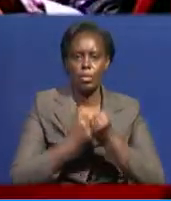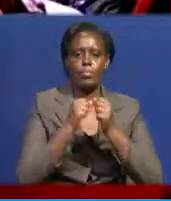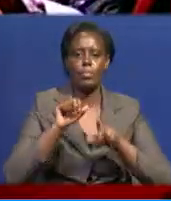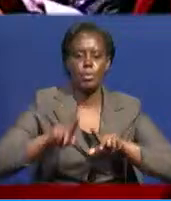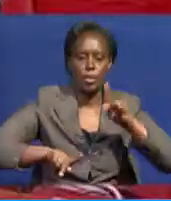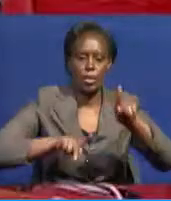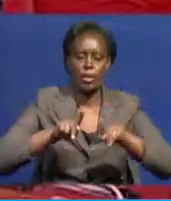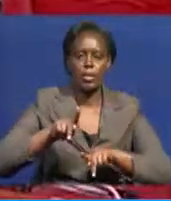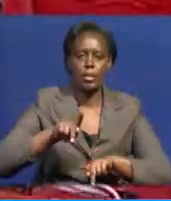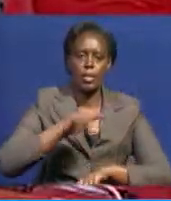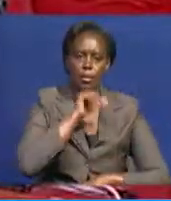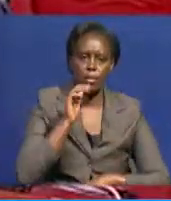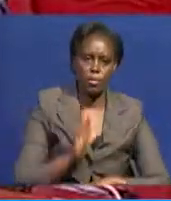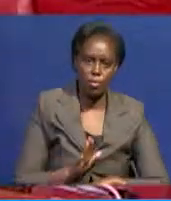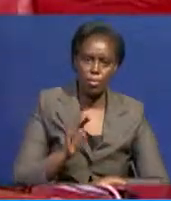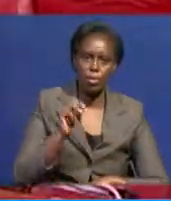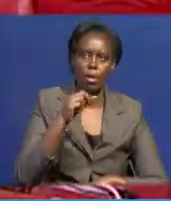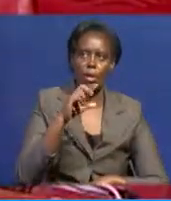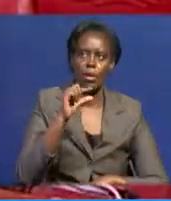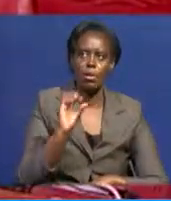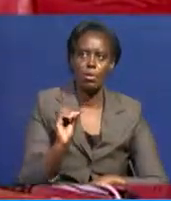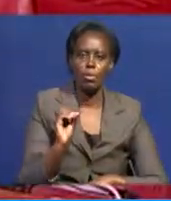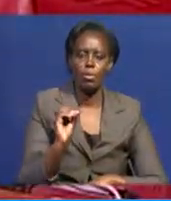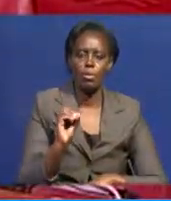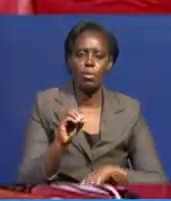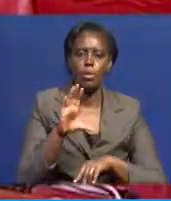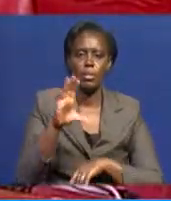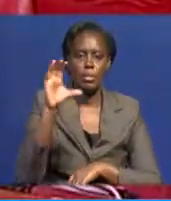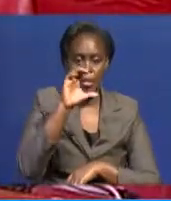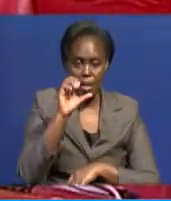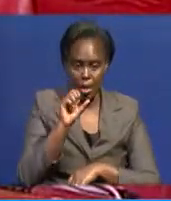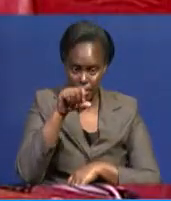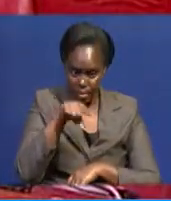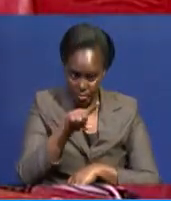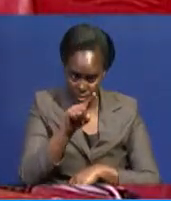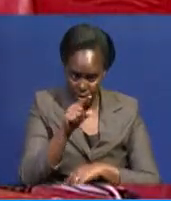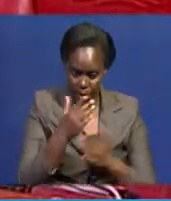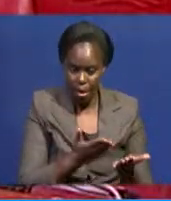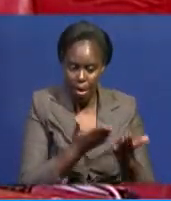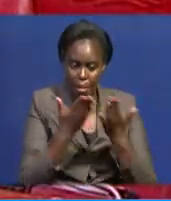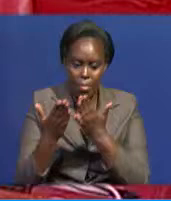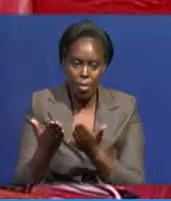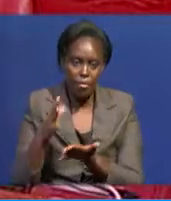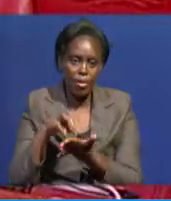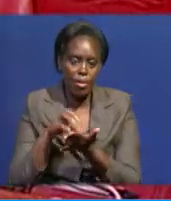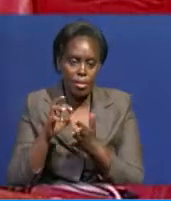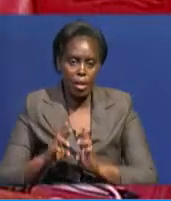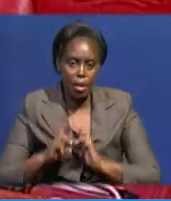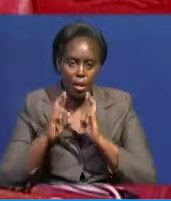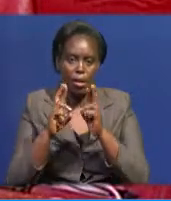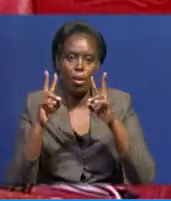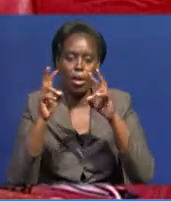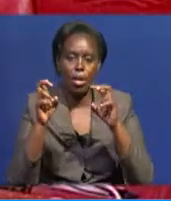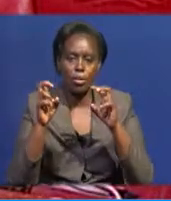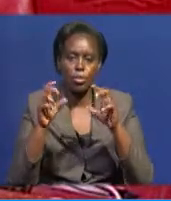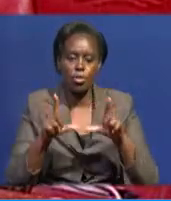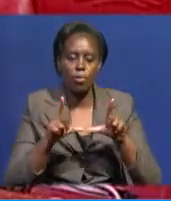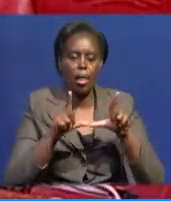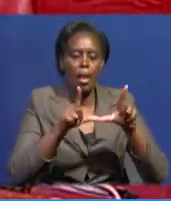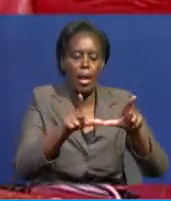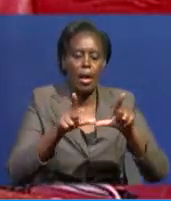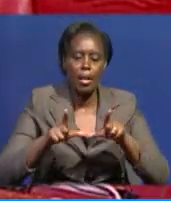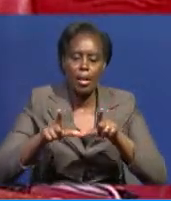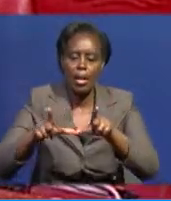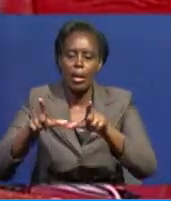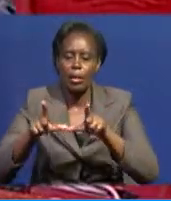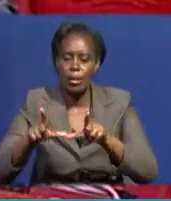Kirinyaga, Honorable James Morango. Could the Cabinet Secretary provide a status report on the issuance of title deeds to